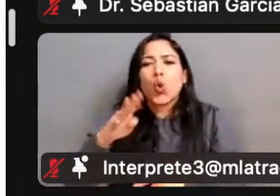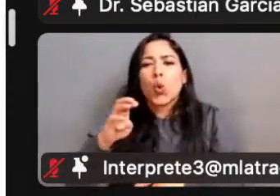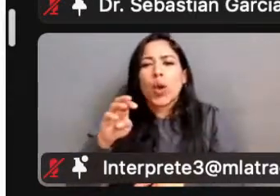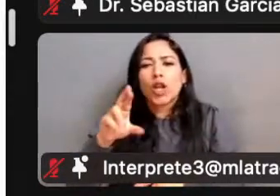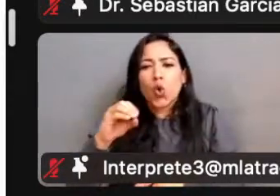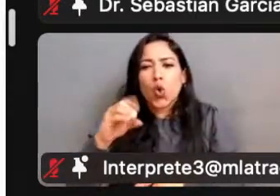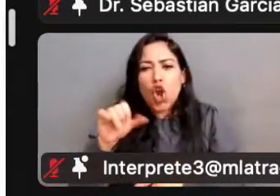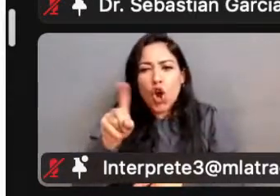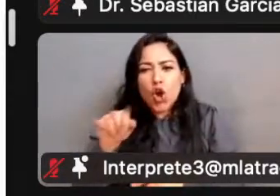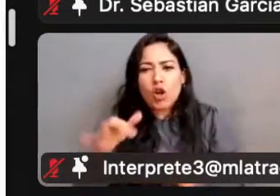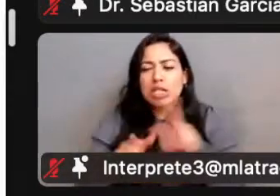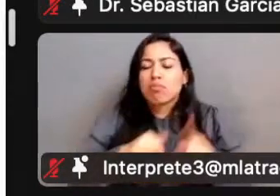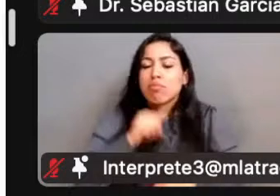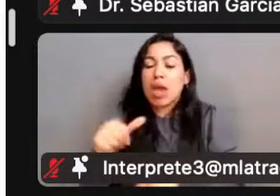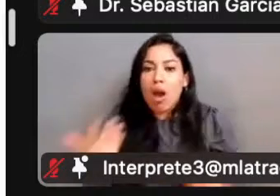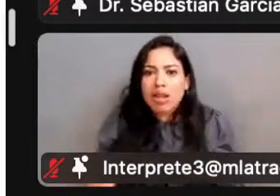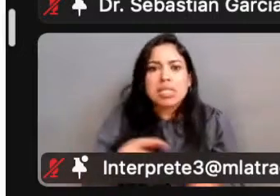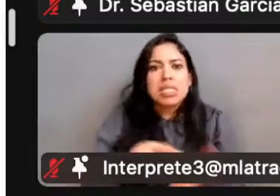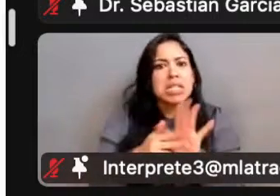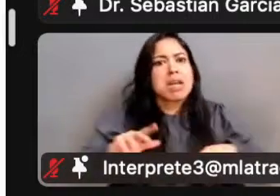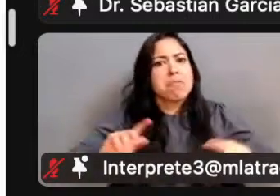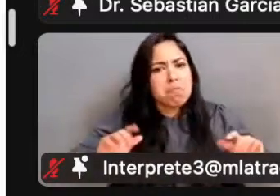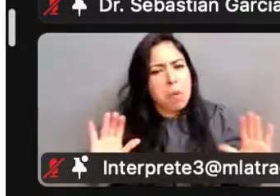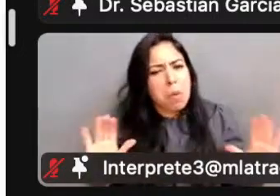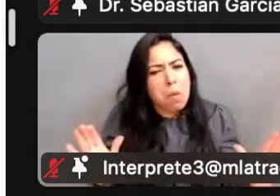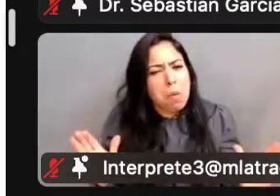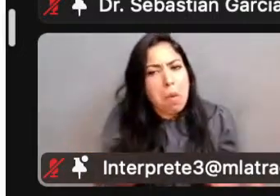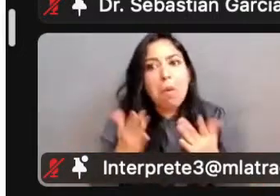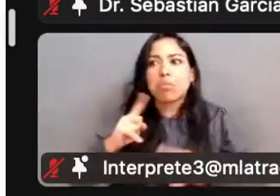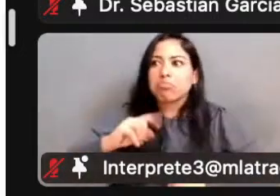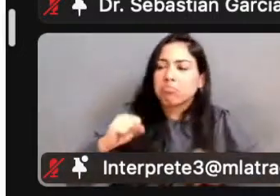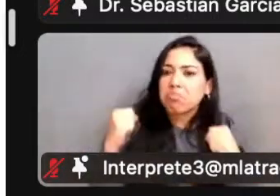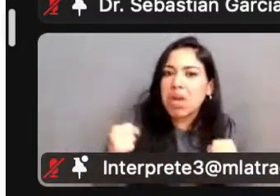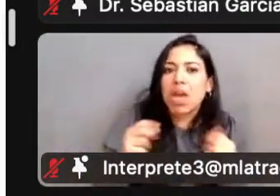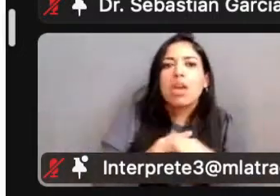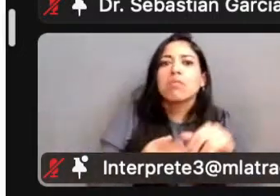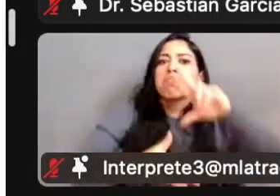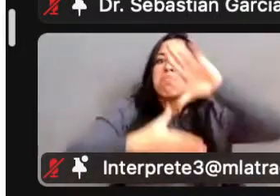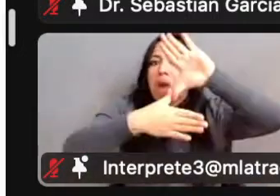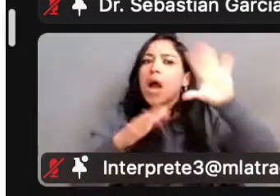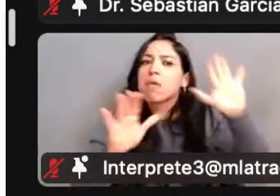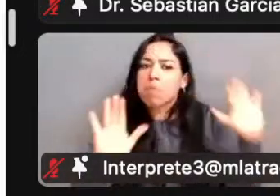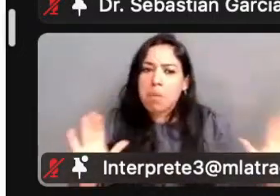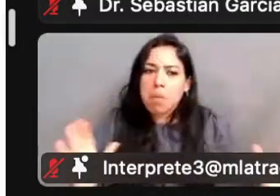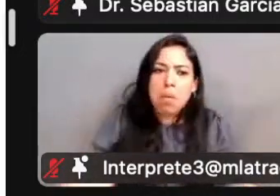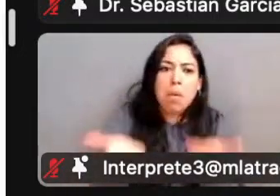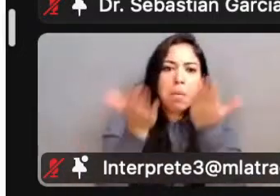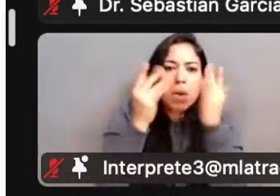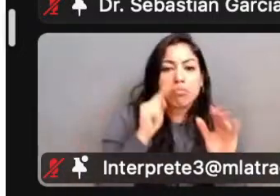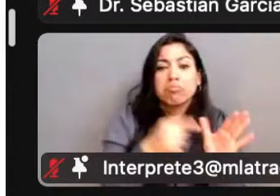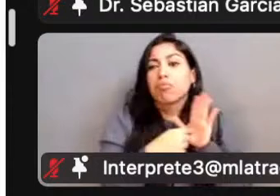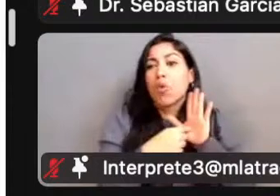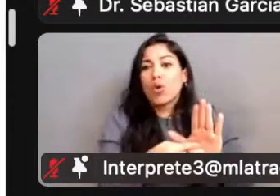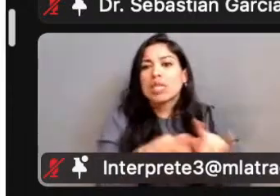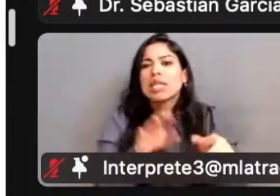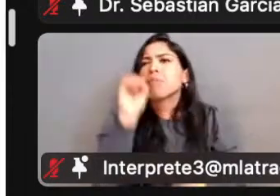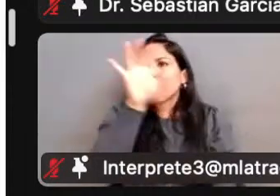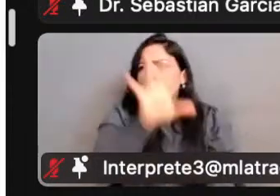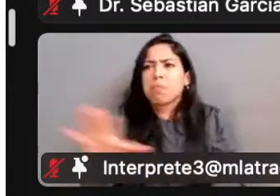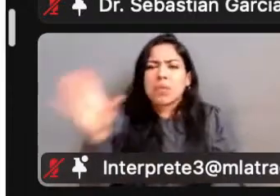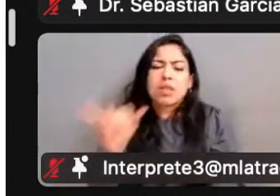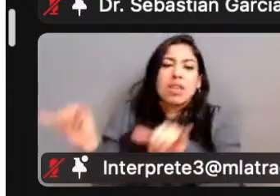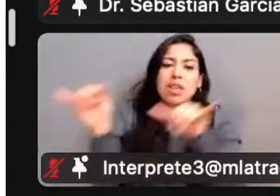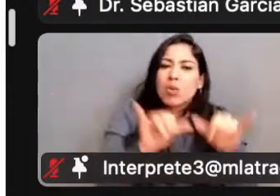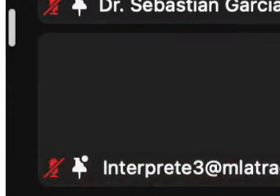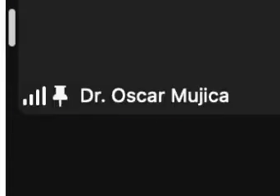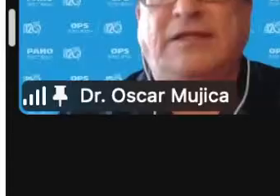in 25 years. We have been able to achieve success or regional achievements, and this is